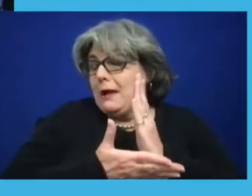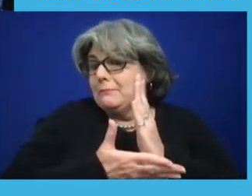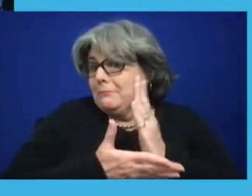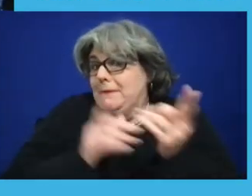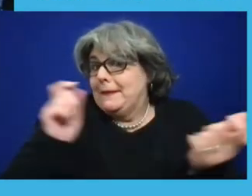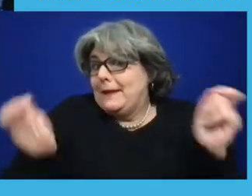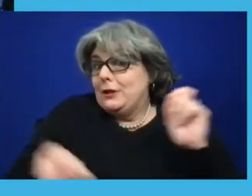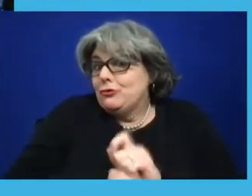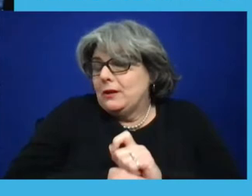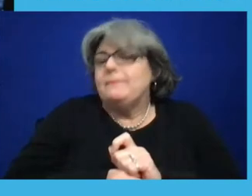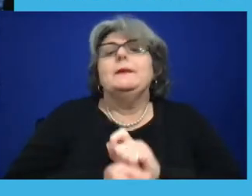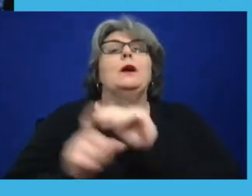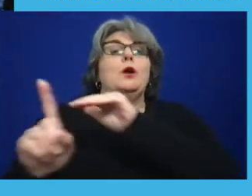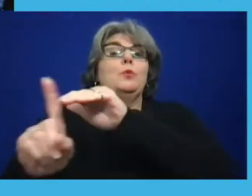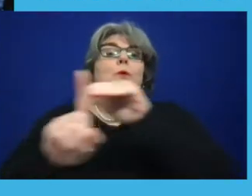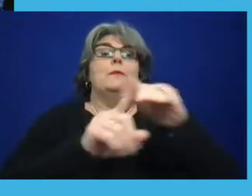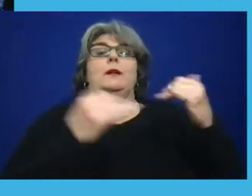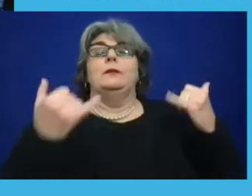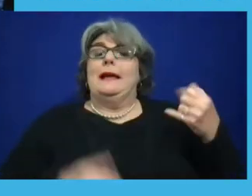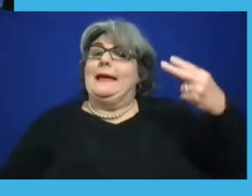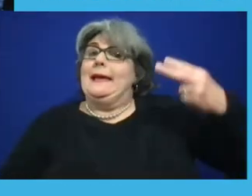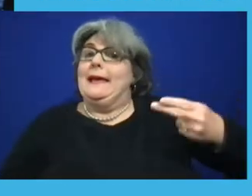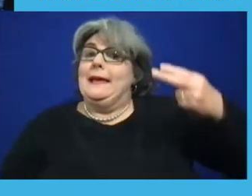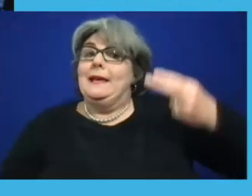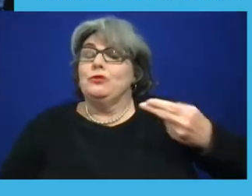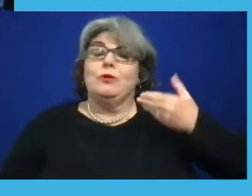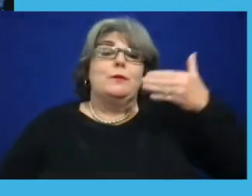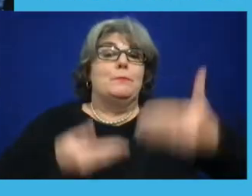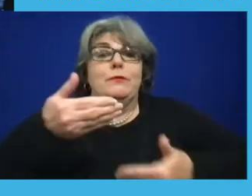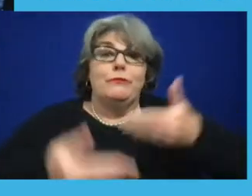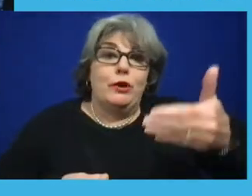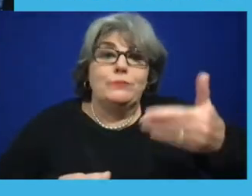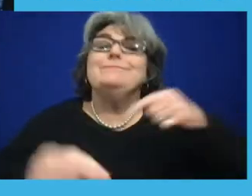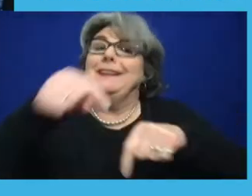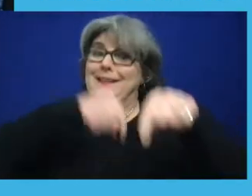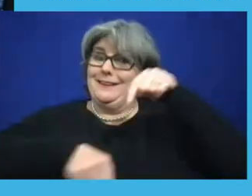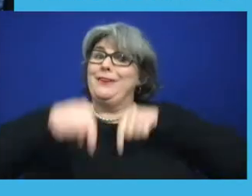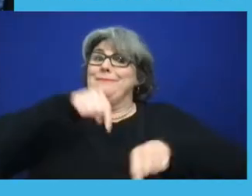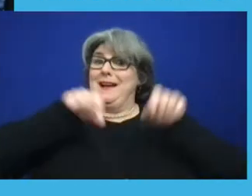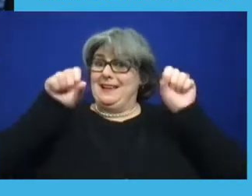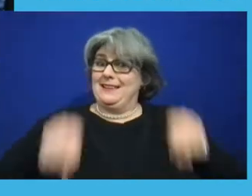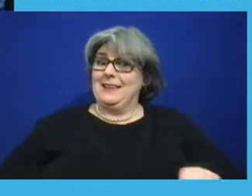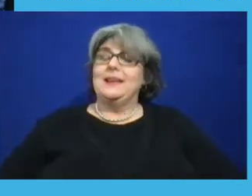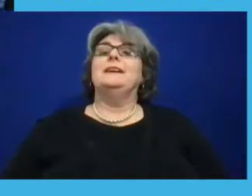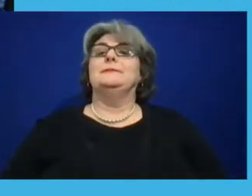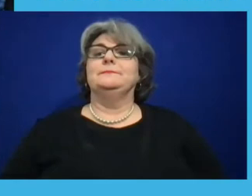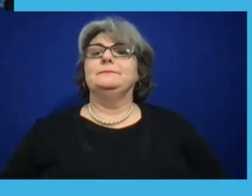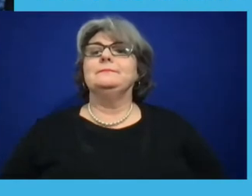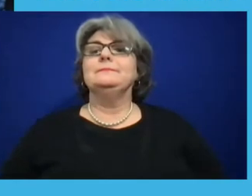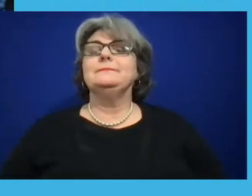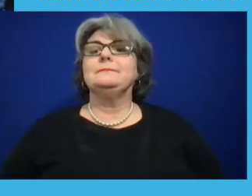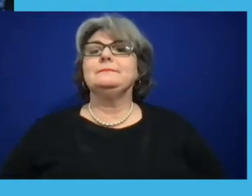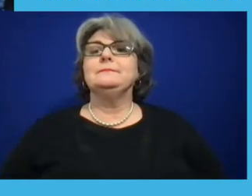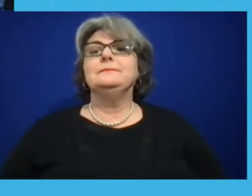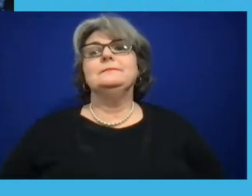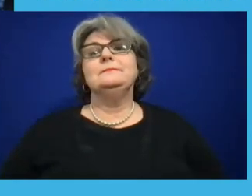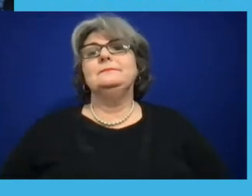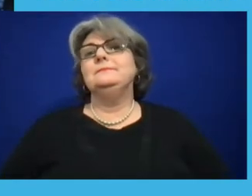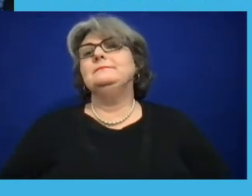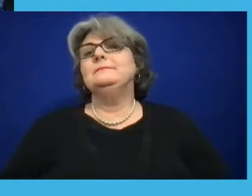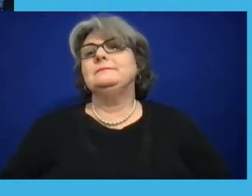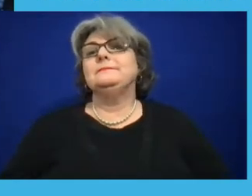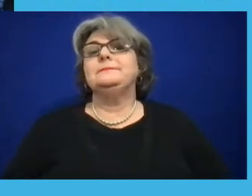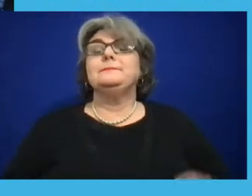what we thought were well-settled constitutional rights. It's a reminder that history doesn't just move forward, it can go backward